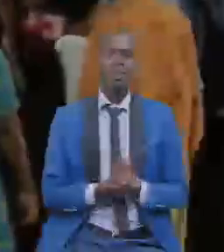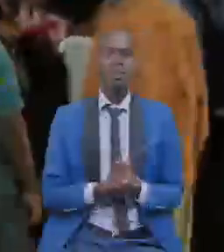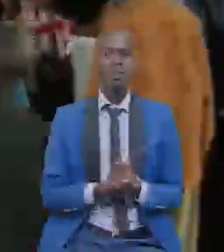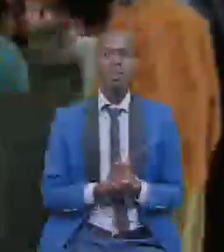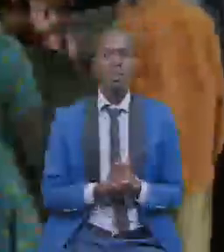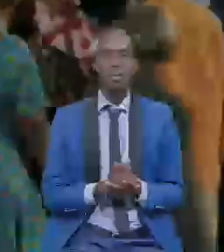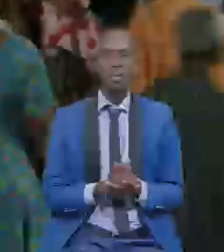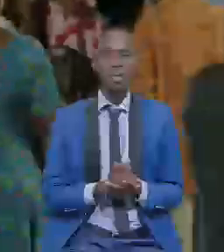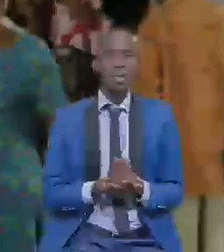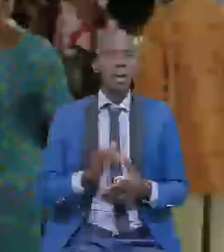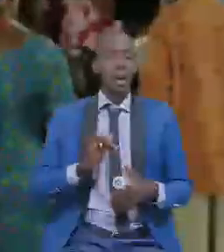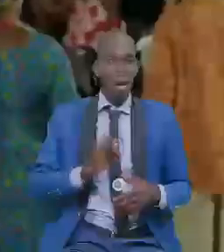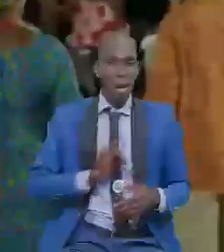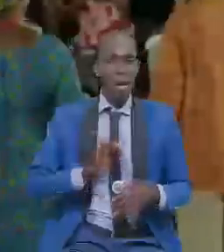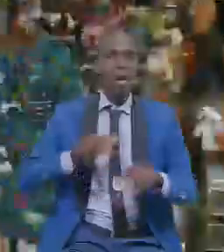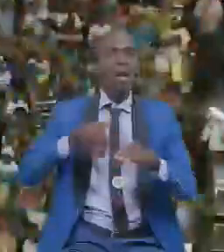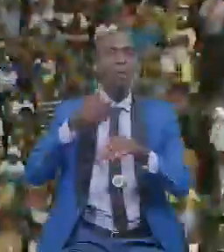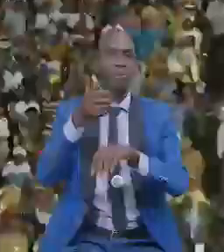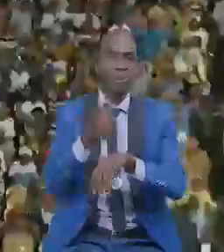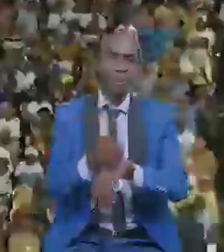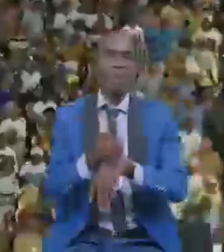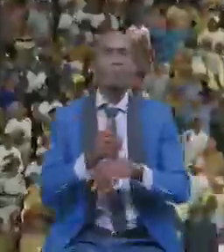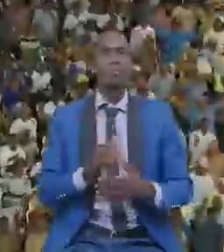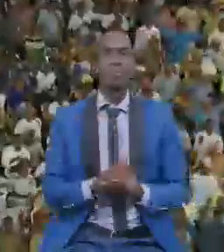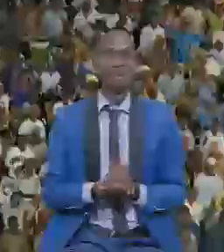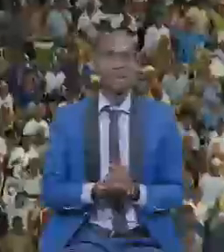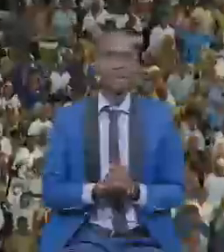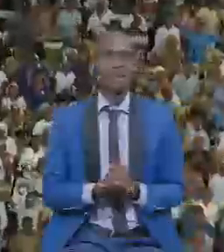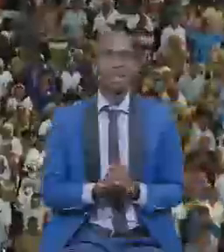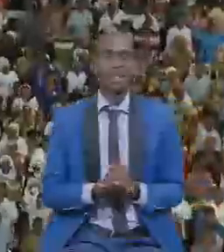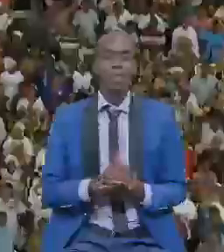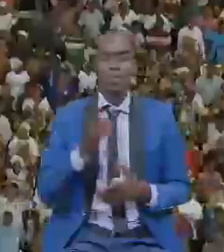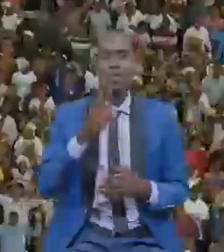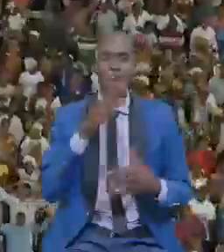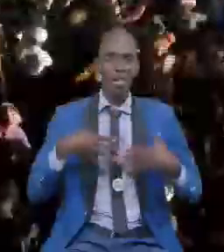I affirm, you are healed already.